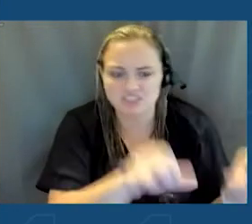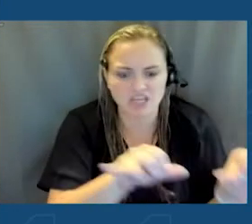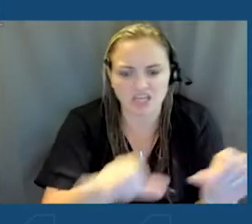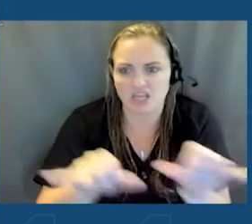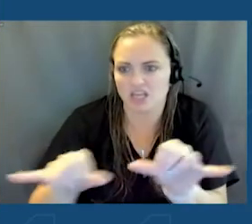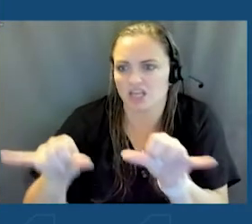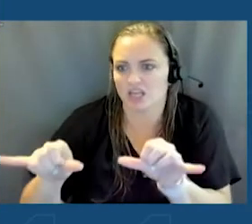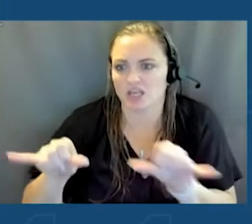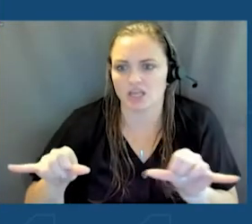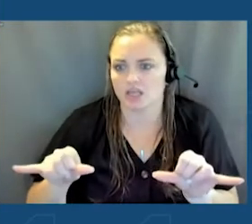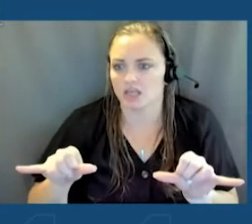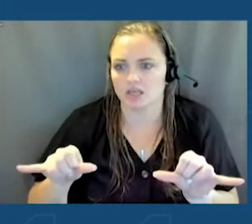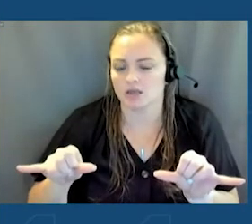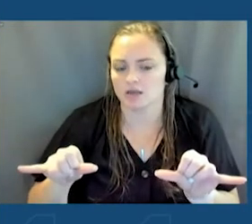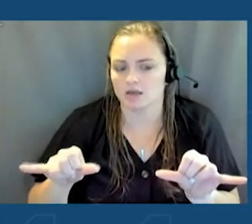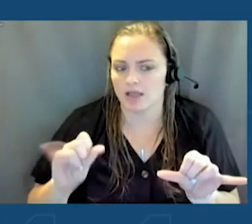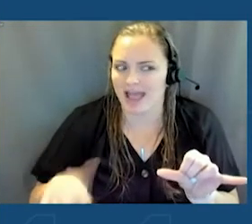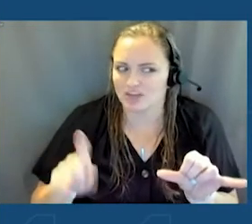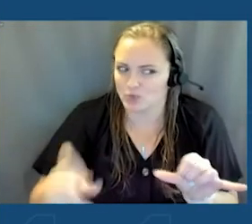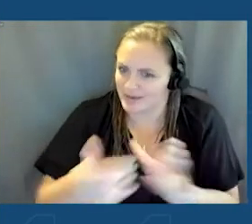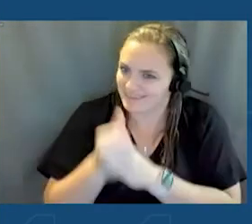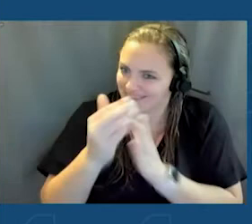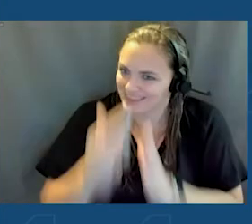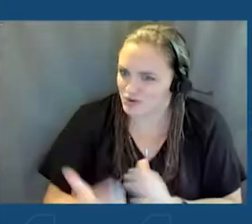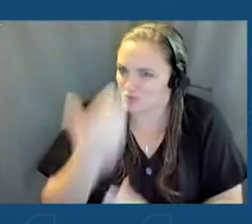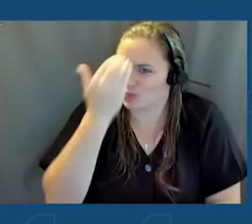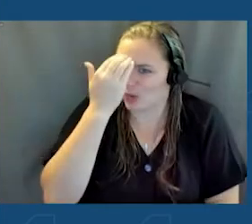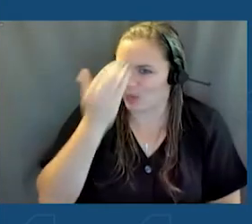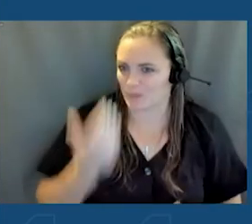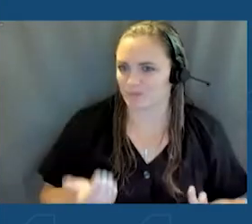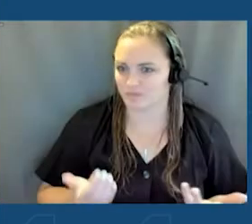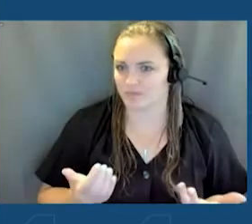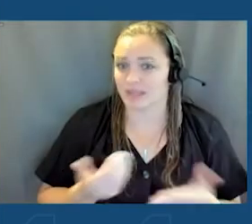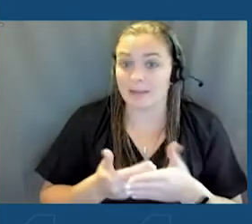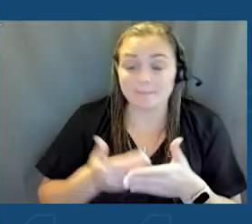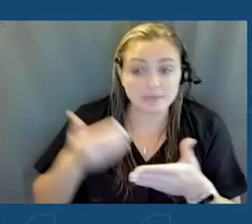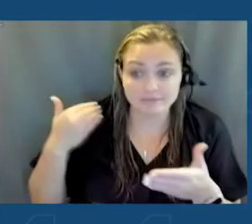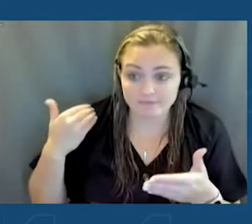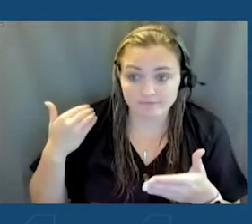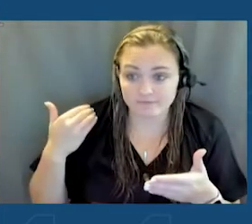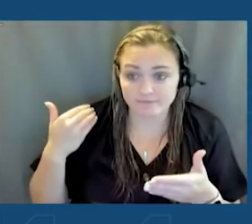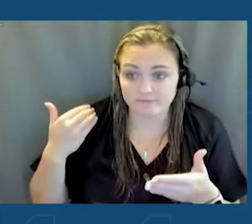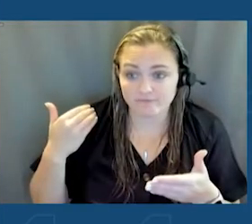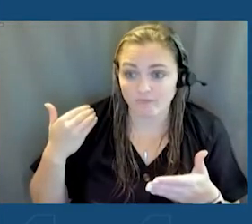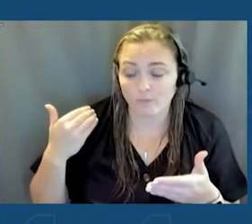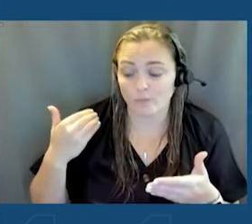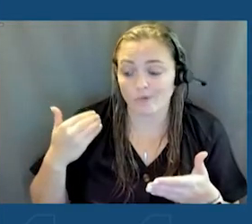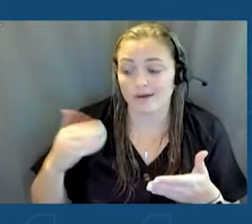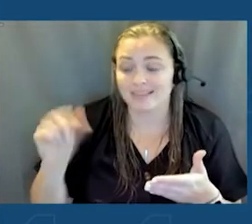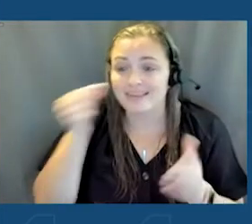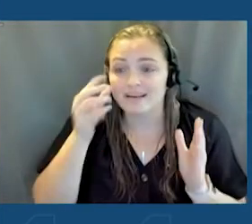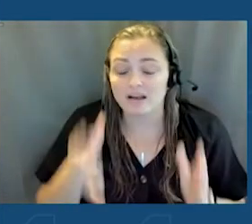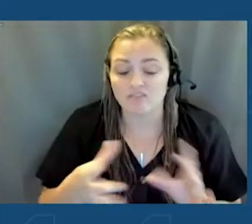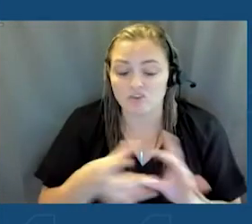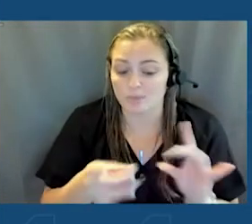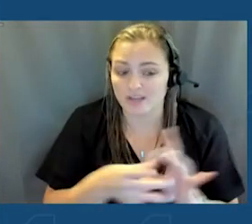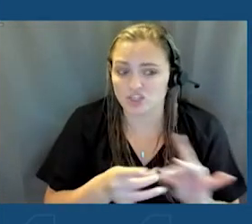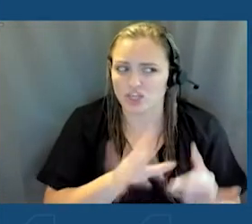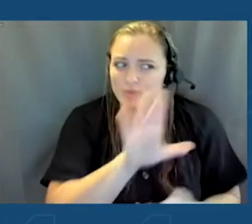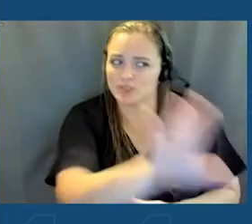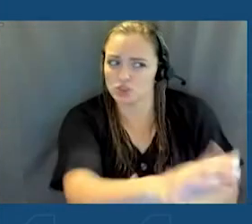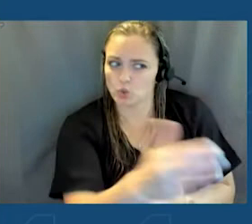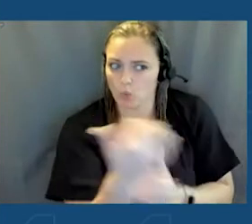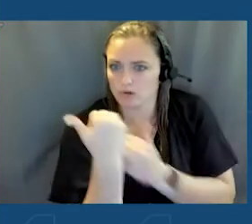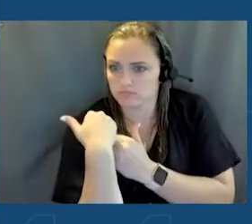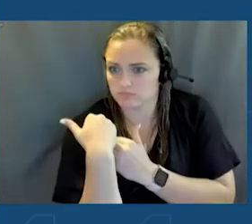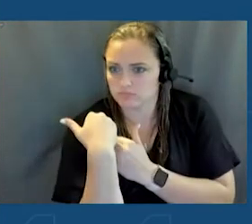an enlightened leader to know that. Because before this, just as the governor said, it was your problem as a parent